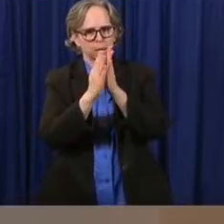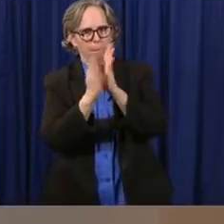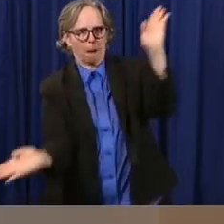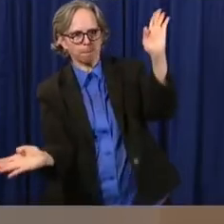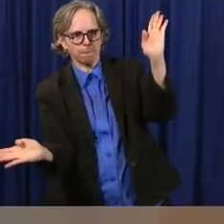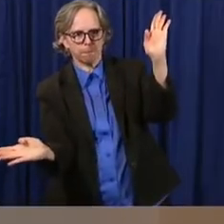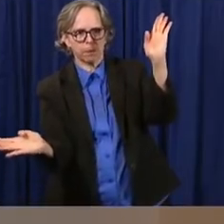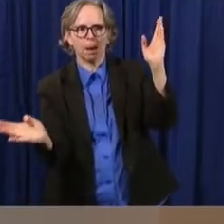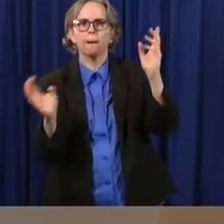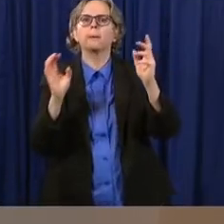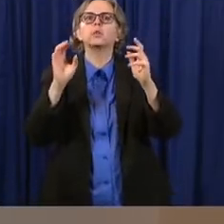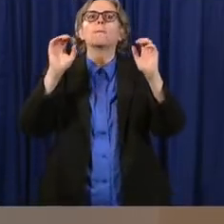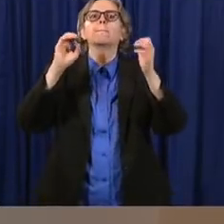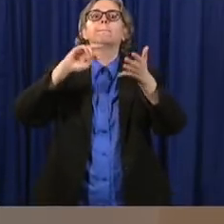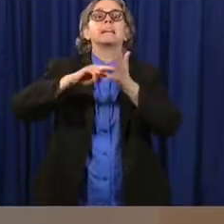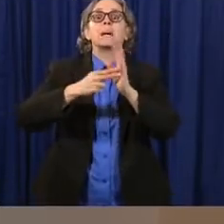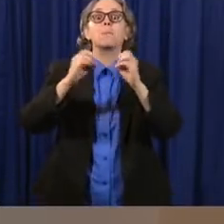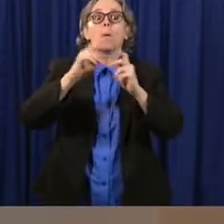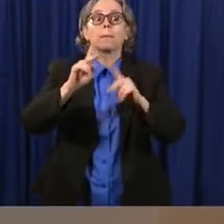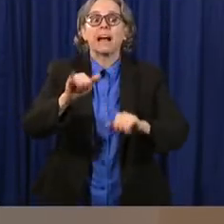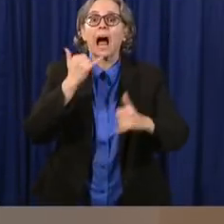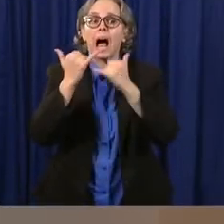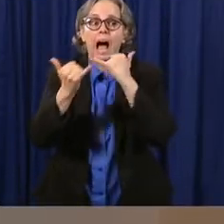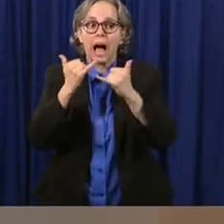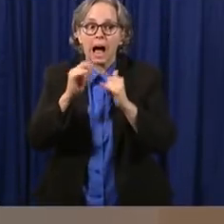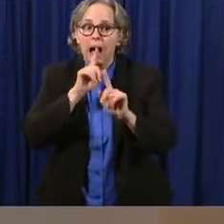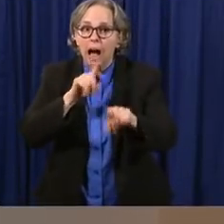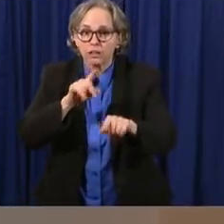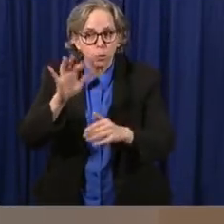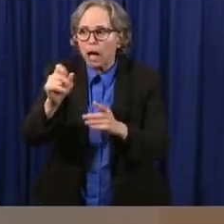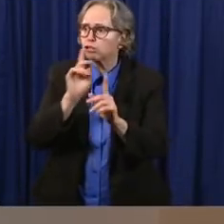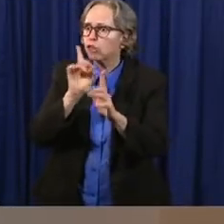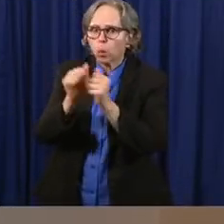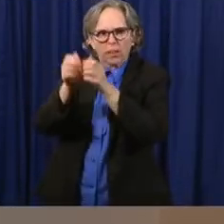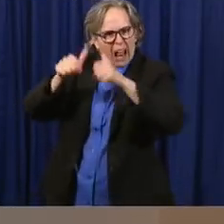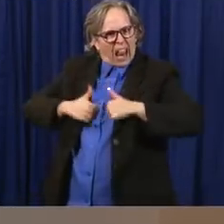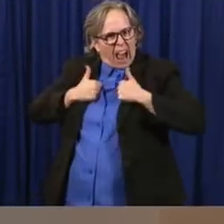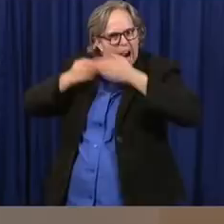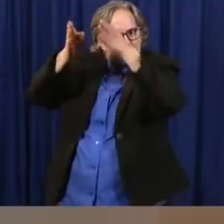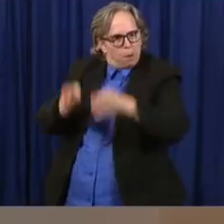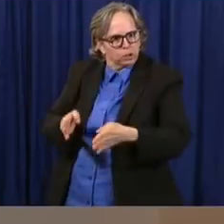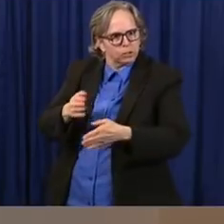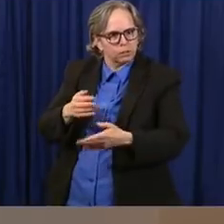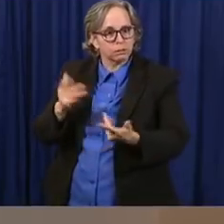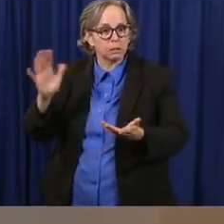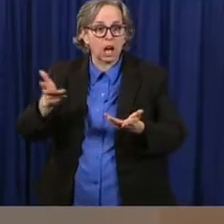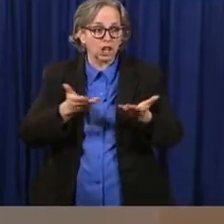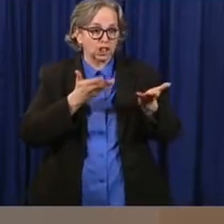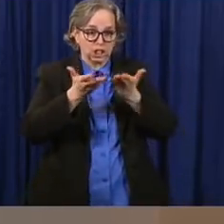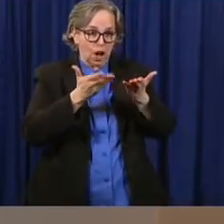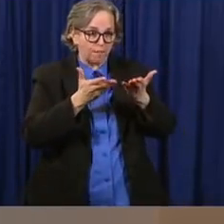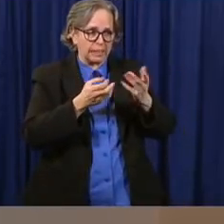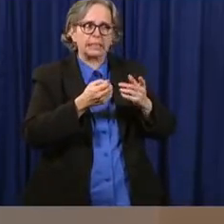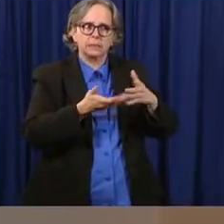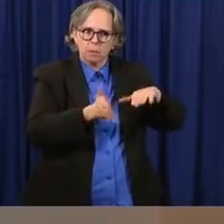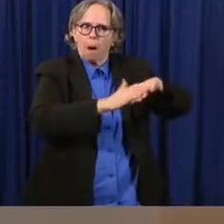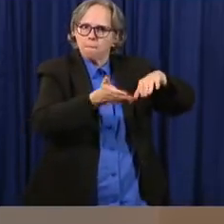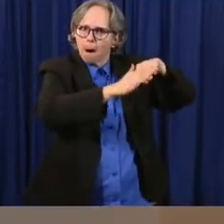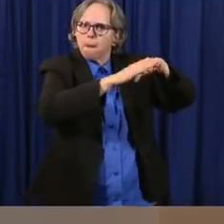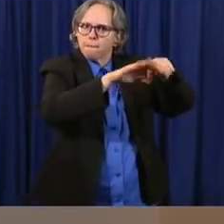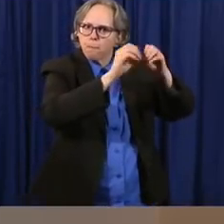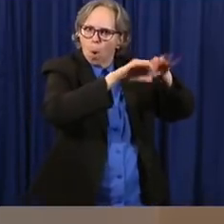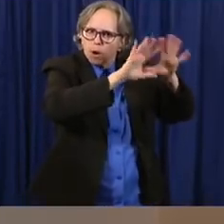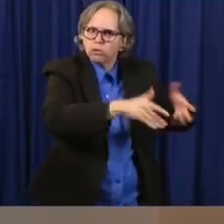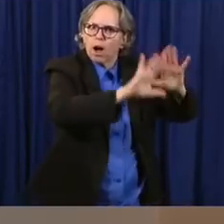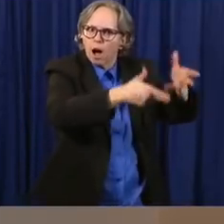These things are being built out. I believe those services are available to help you navigate that. It's just that there are